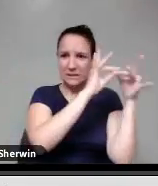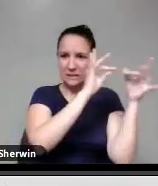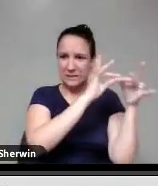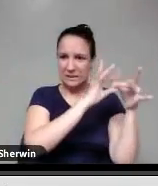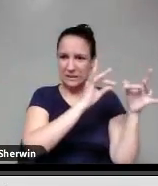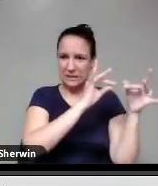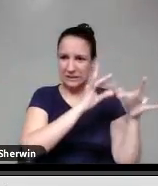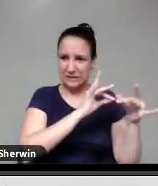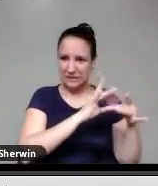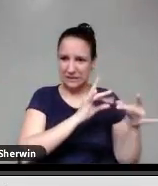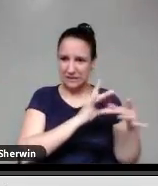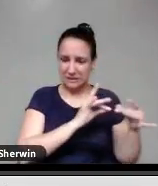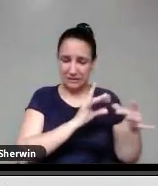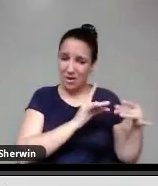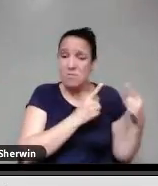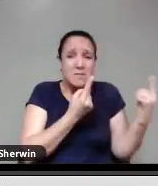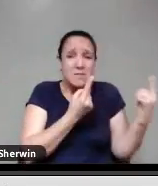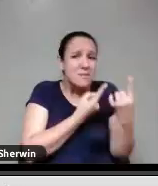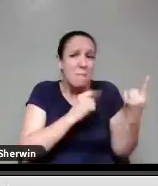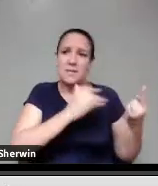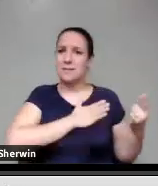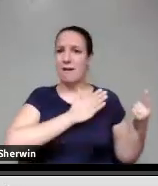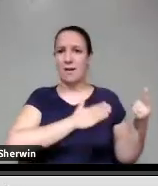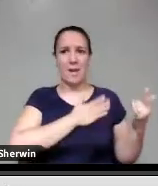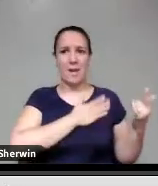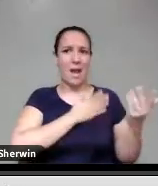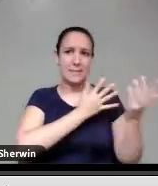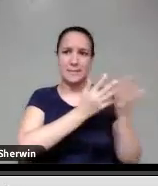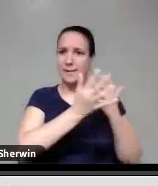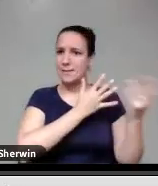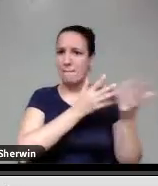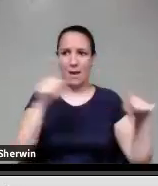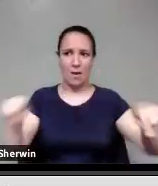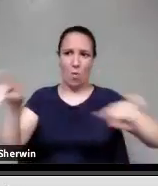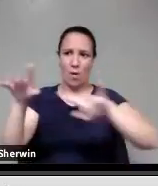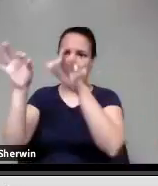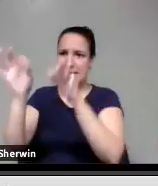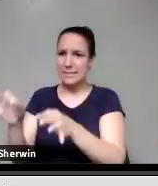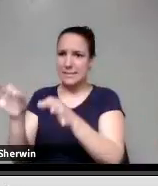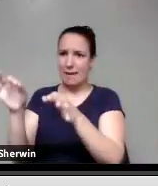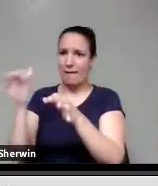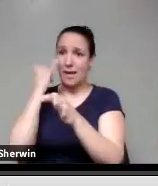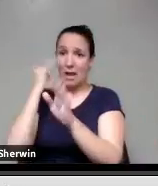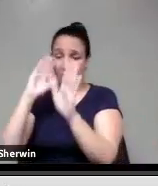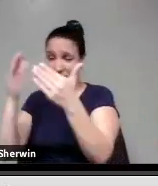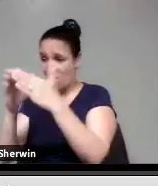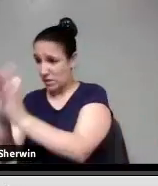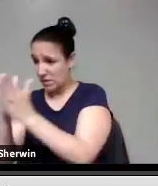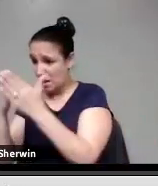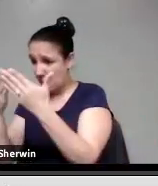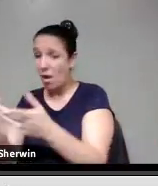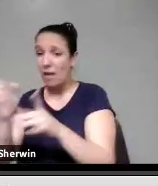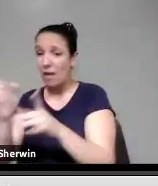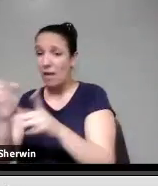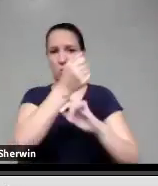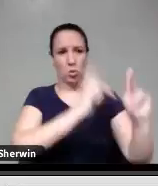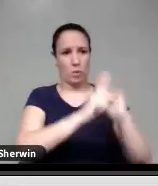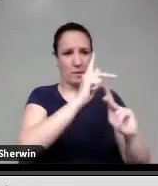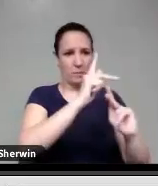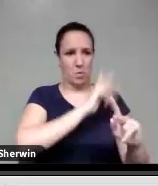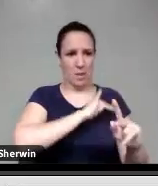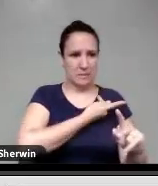people that are not happy with them when they're done. It doesn't matter which way they go. If the library focuses all on books, there's going to be the social people that are upset. If the library